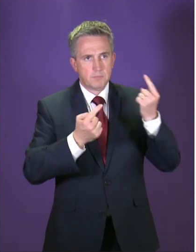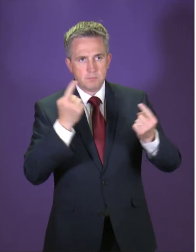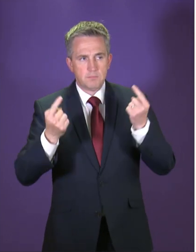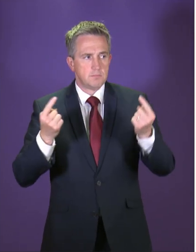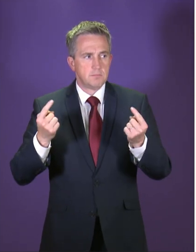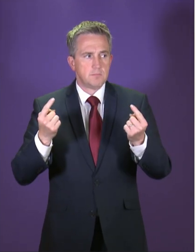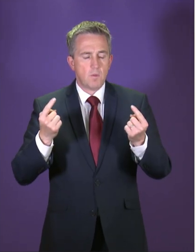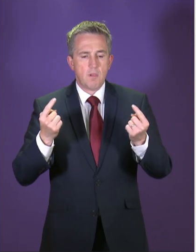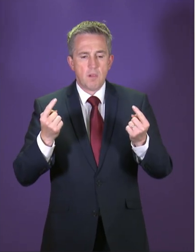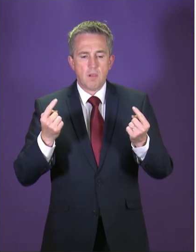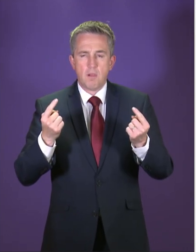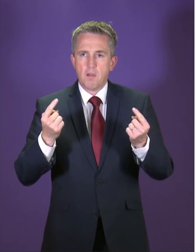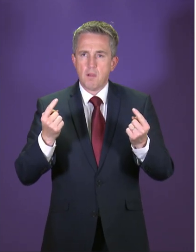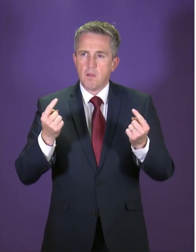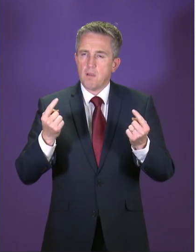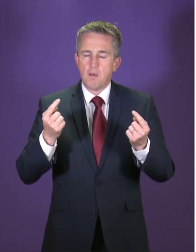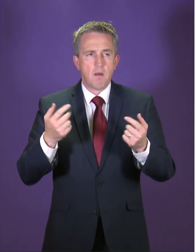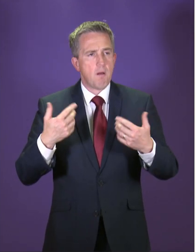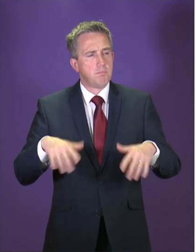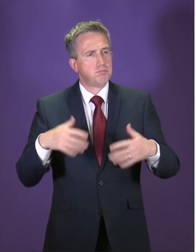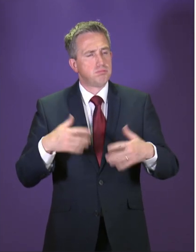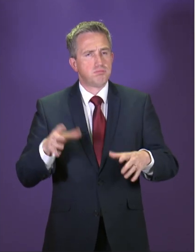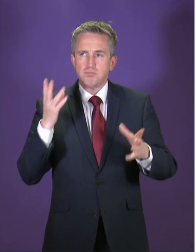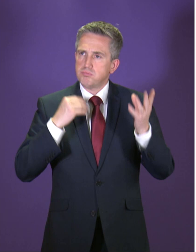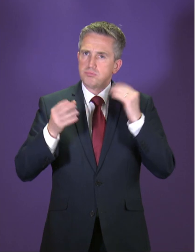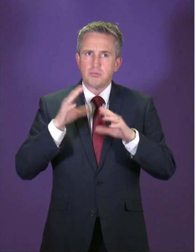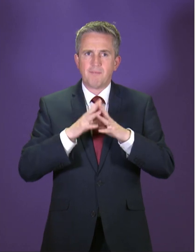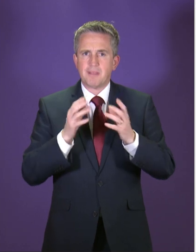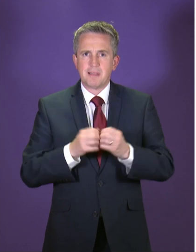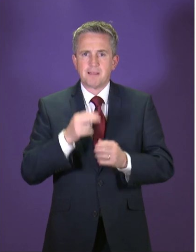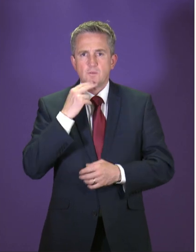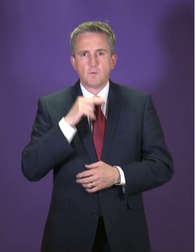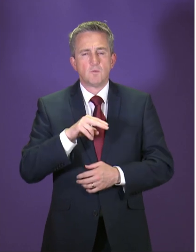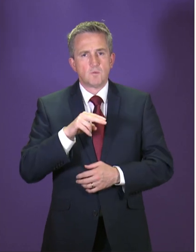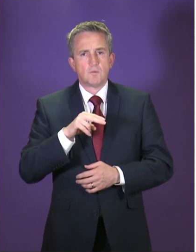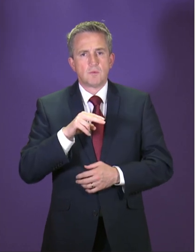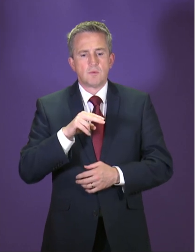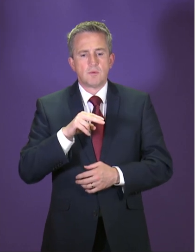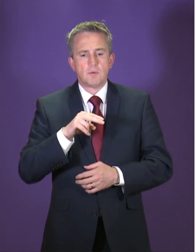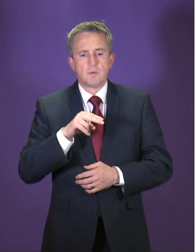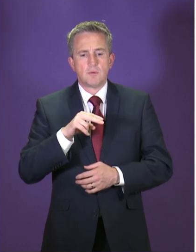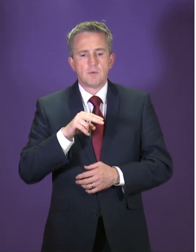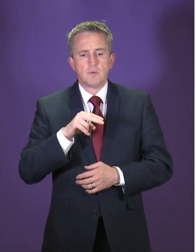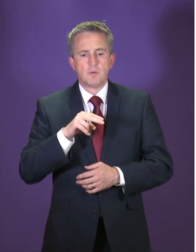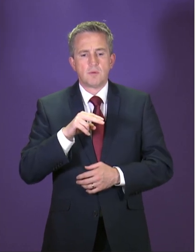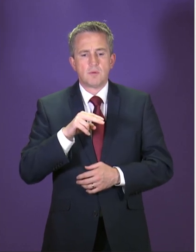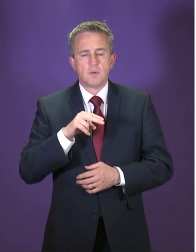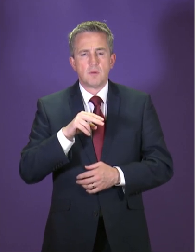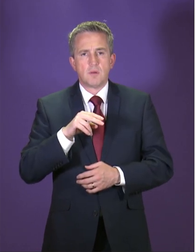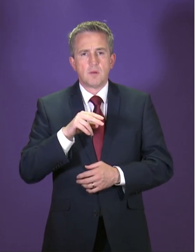heard this afternoon, I will first of all like us